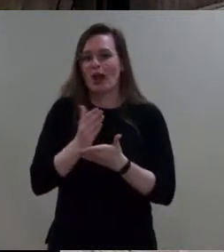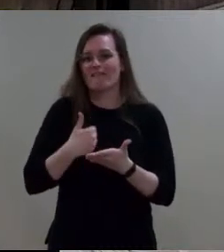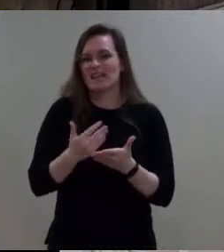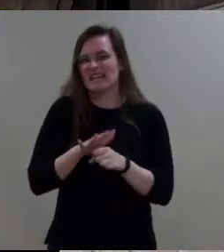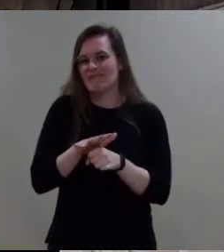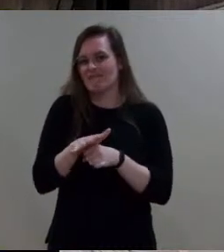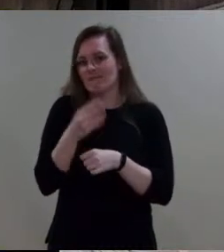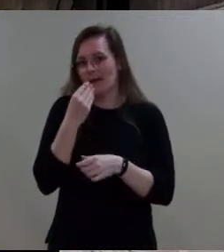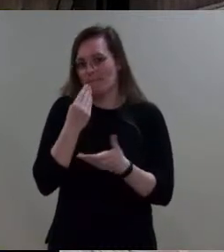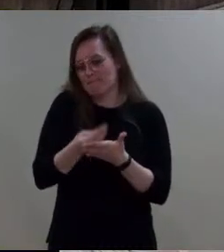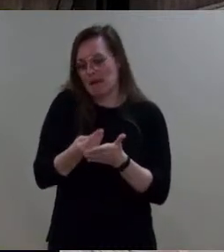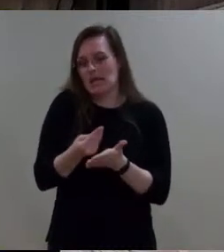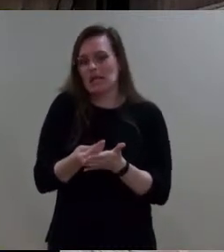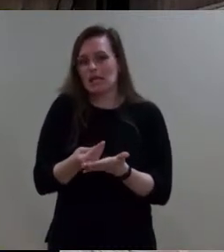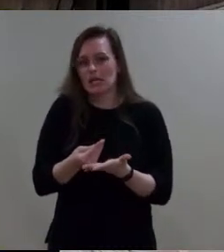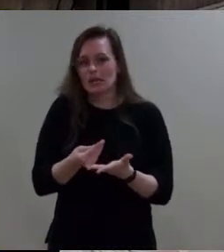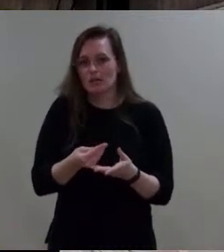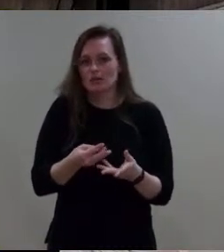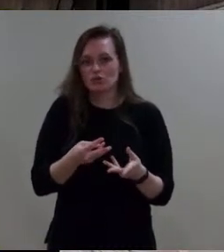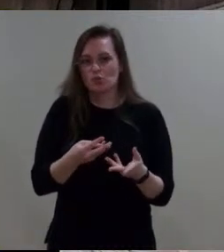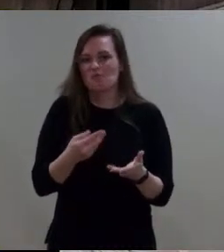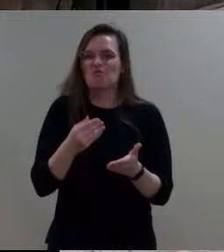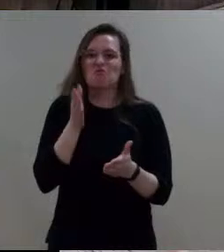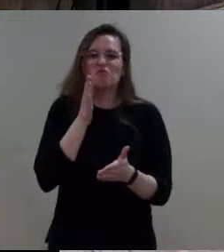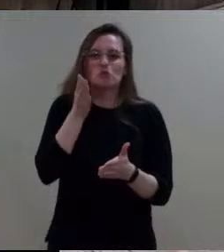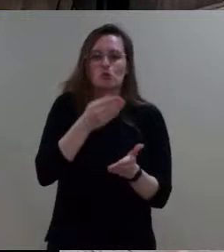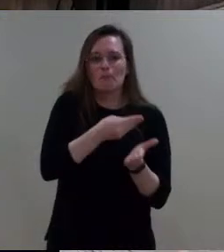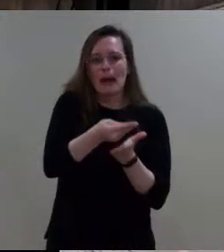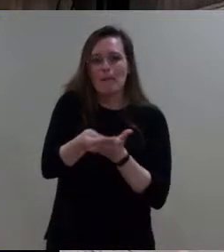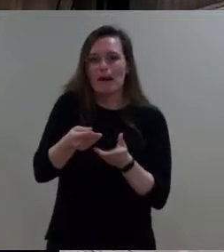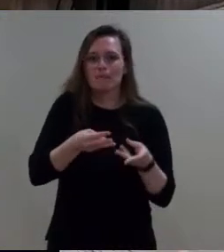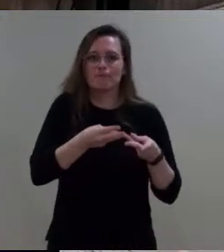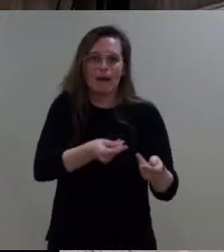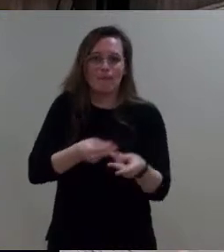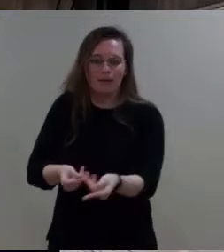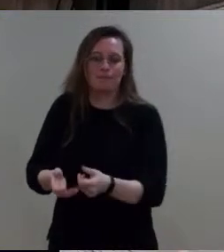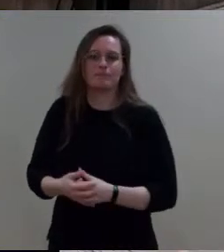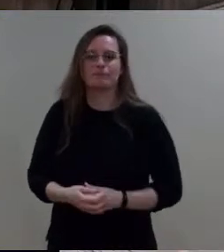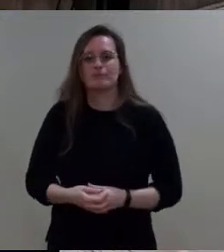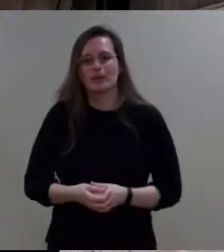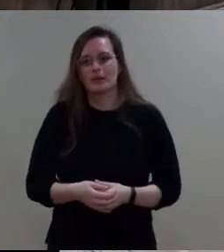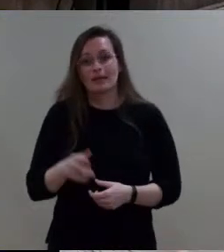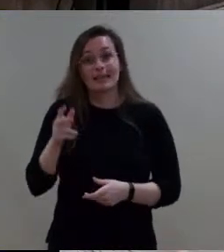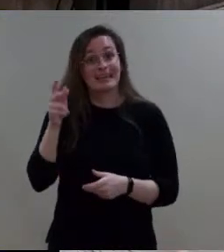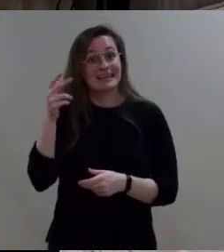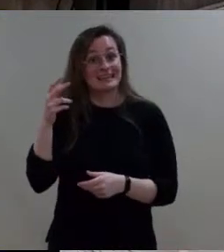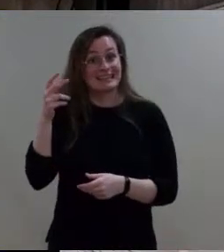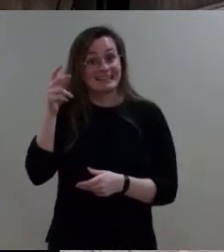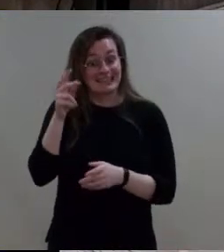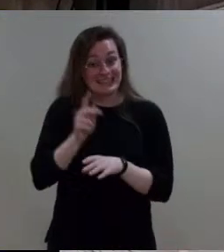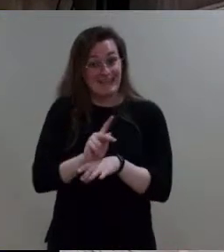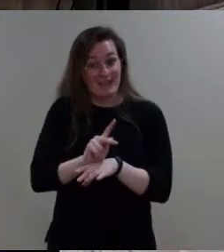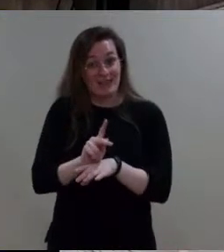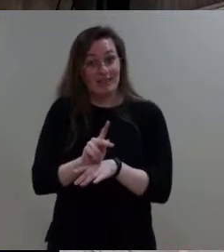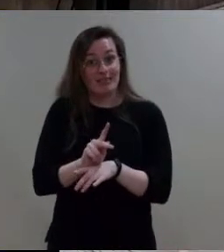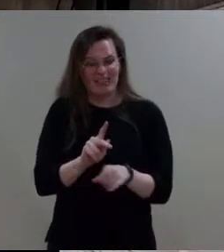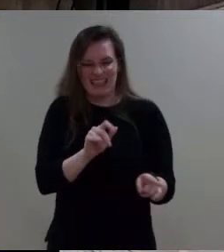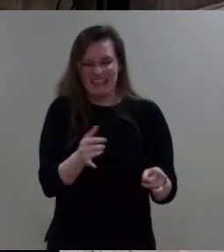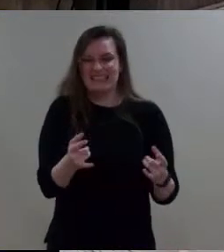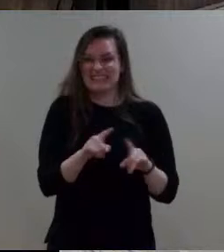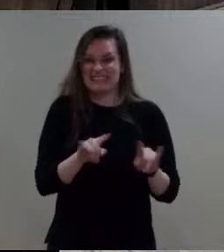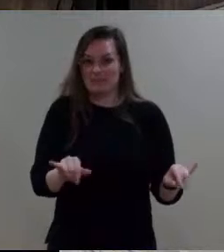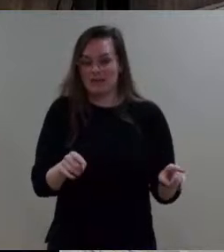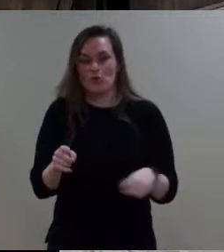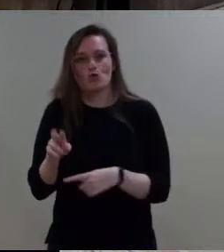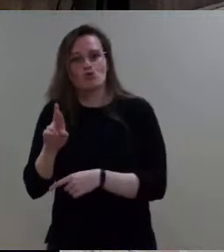cover future capital purchases. Same day, Kentville Volunteer Fire Department was the ratepayers meeting. The area